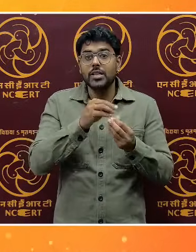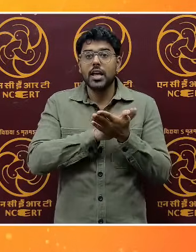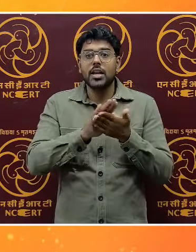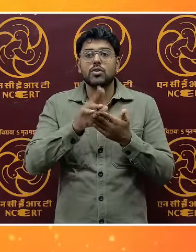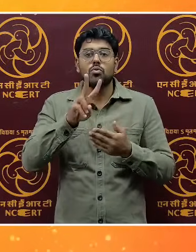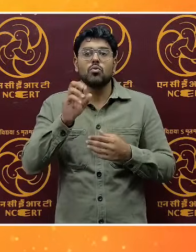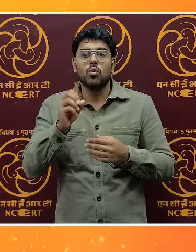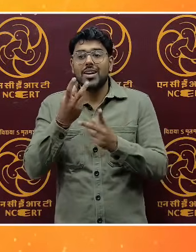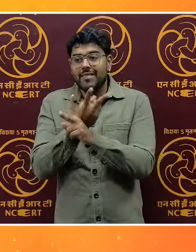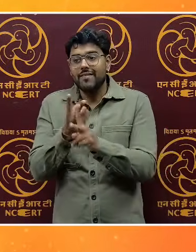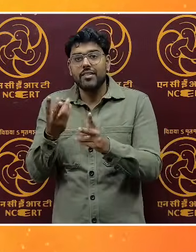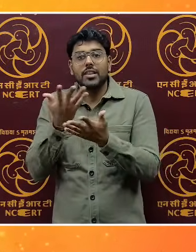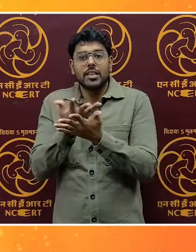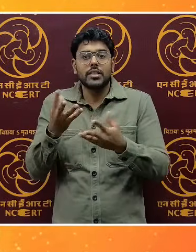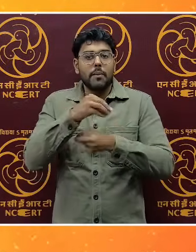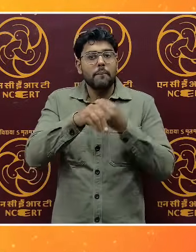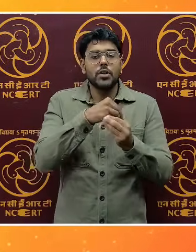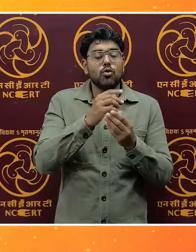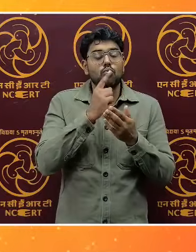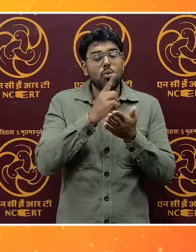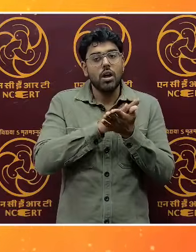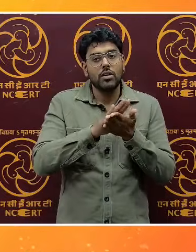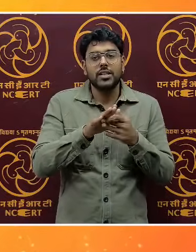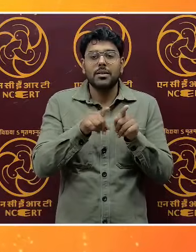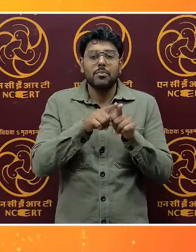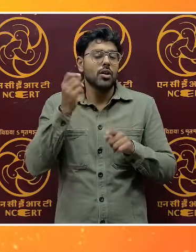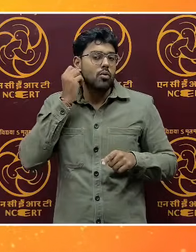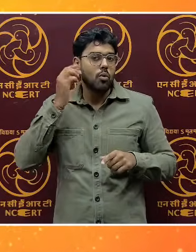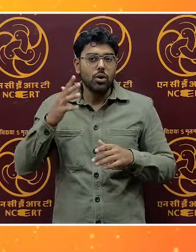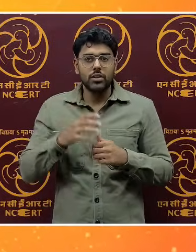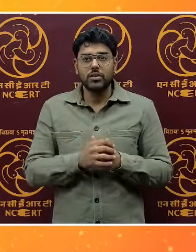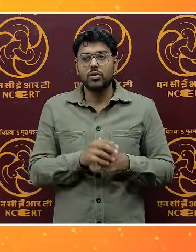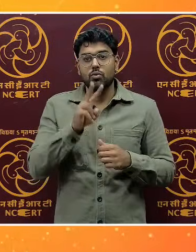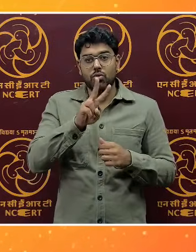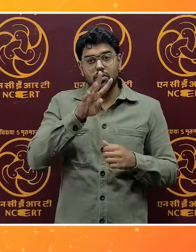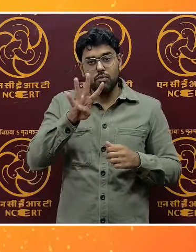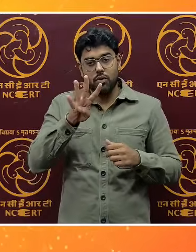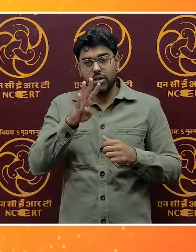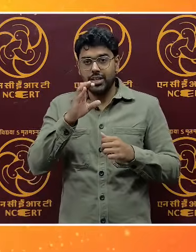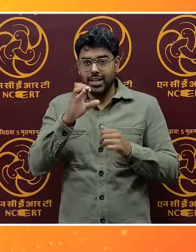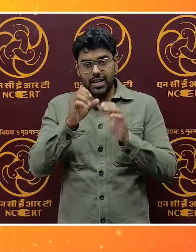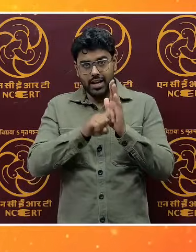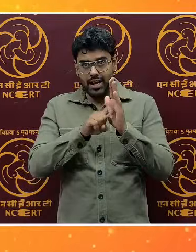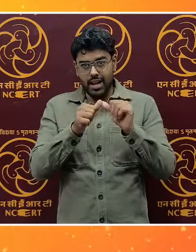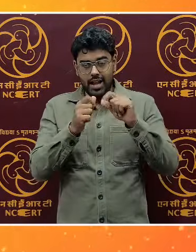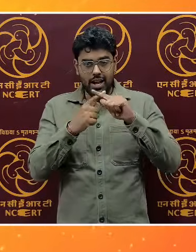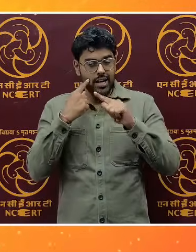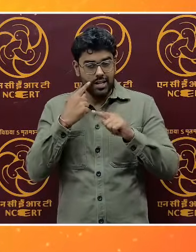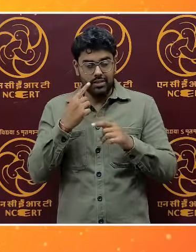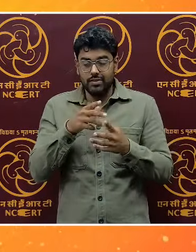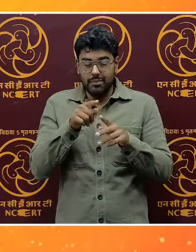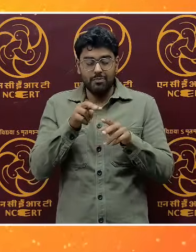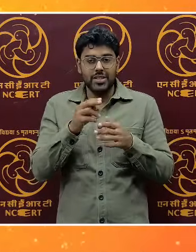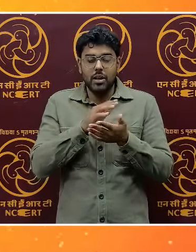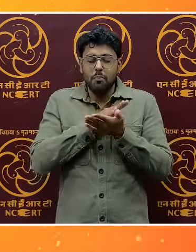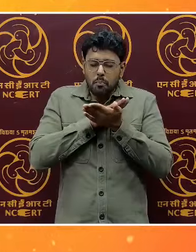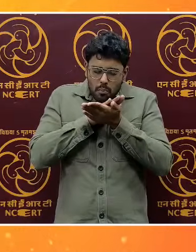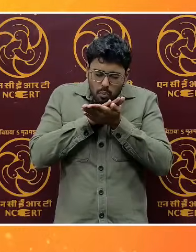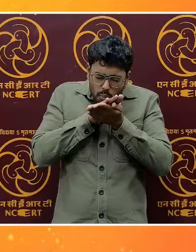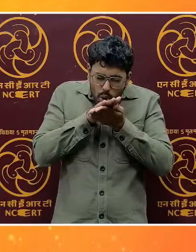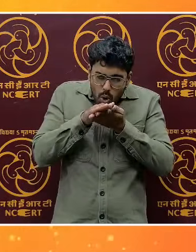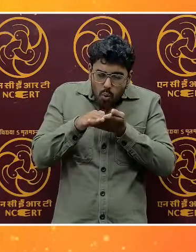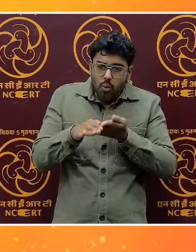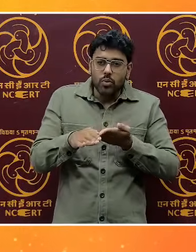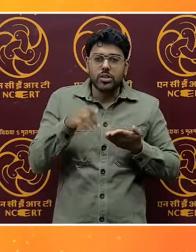mixed into it. Now, if we talk of gold particles, that too 24 karat gold, because that's the purest form of gold that is